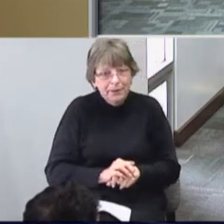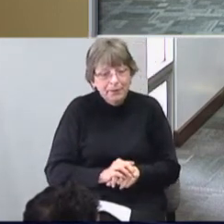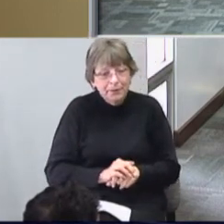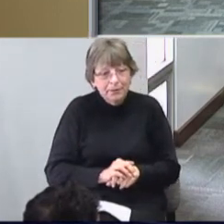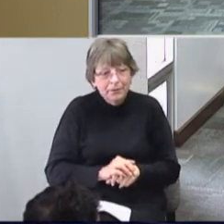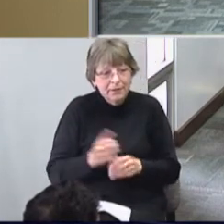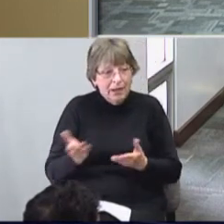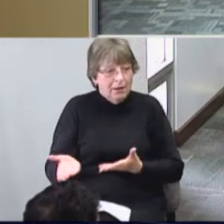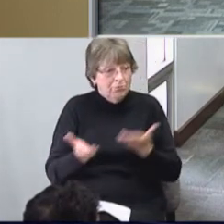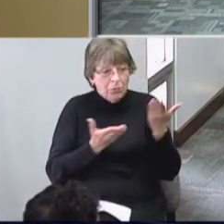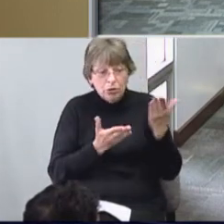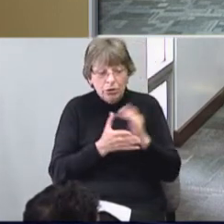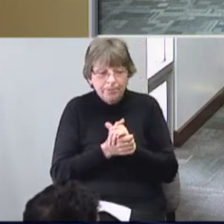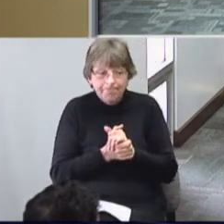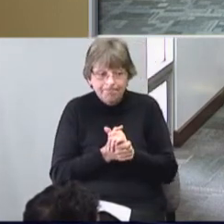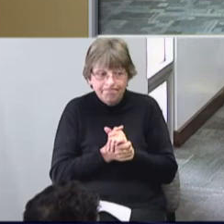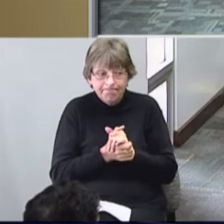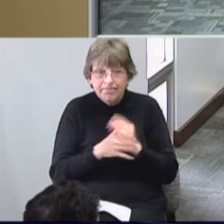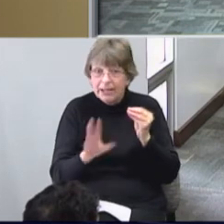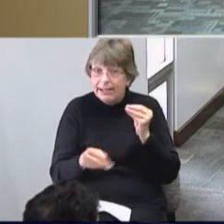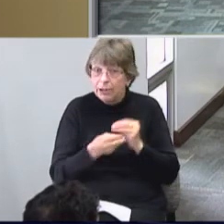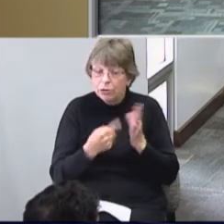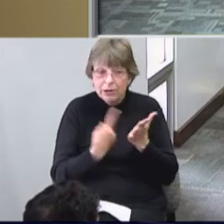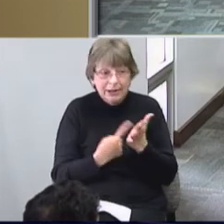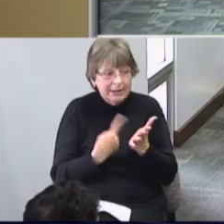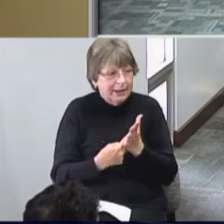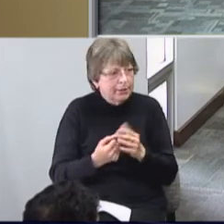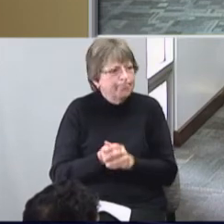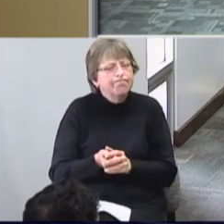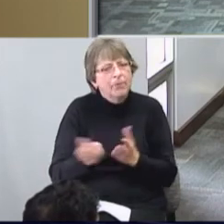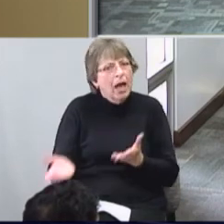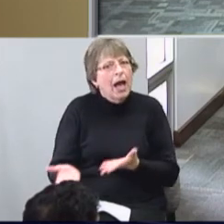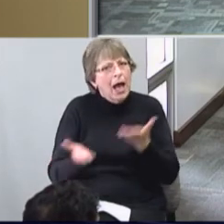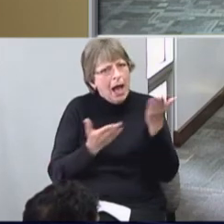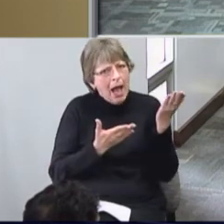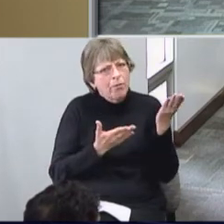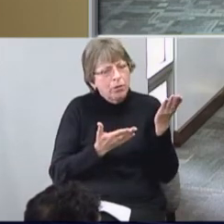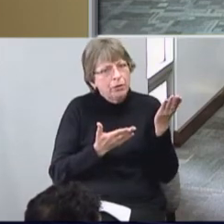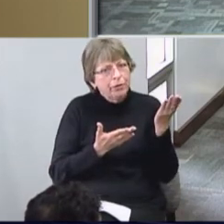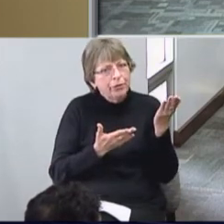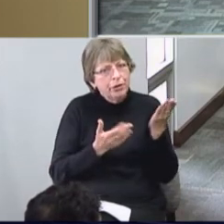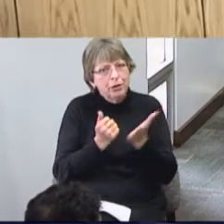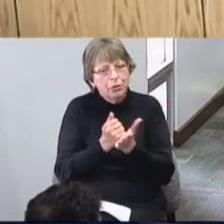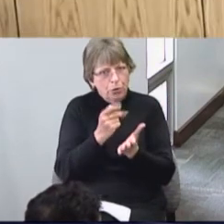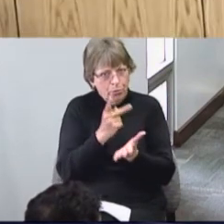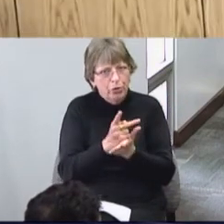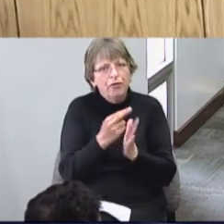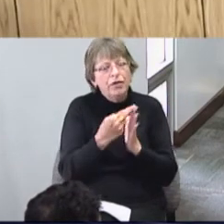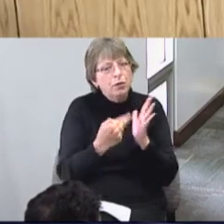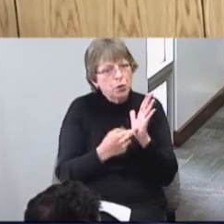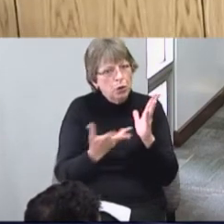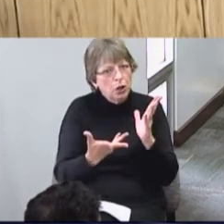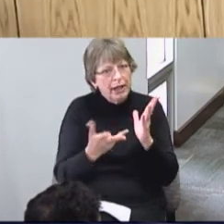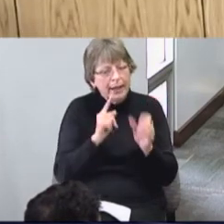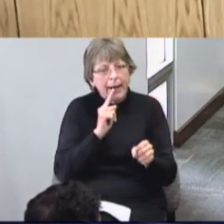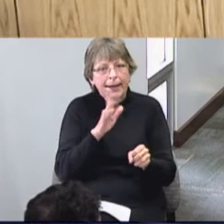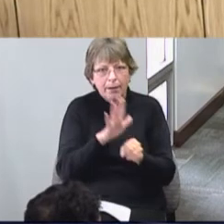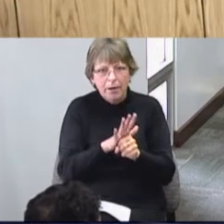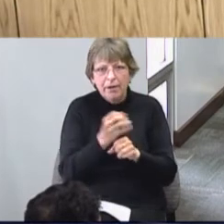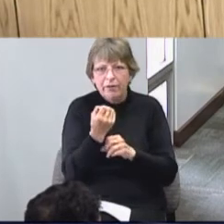Is there a motion or further discussion? I will move to approve the resolution and commitment